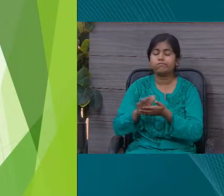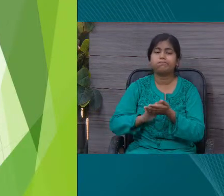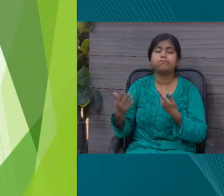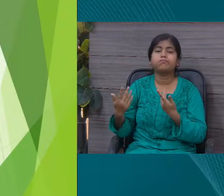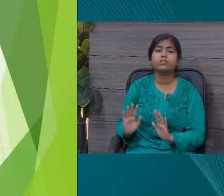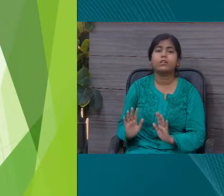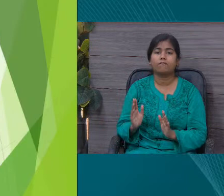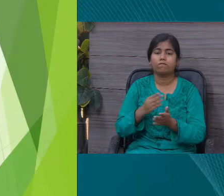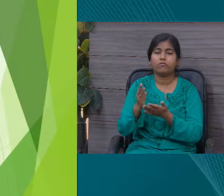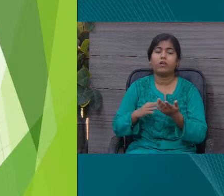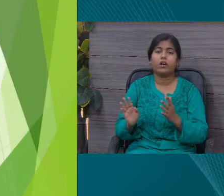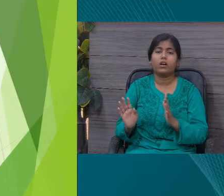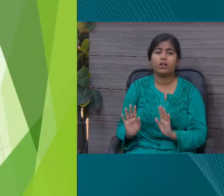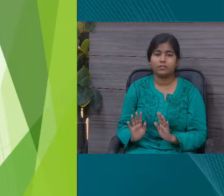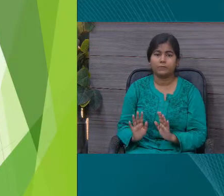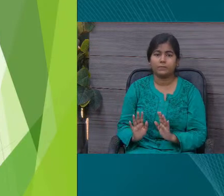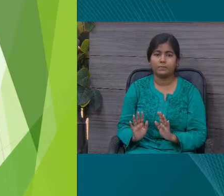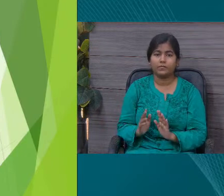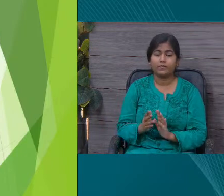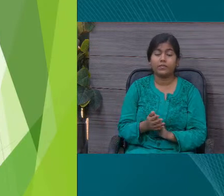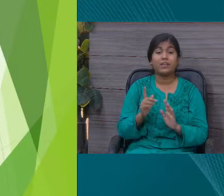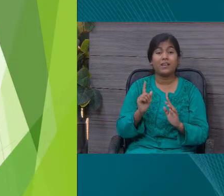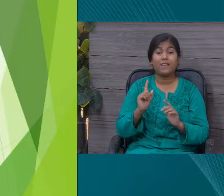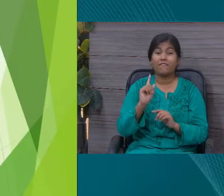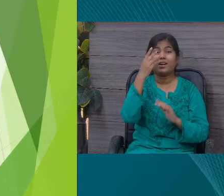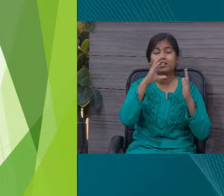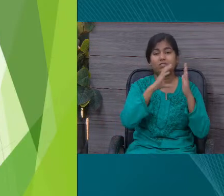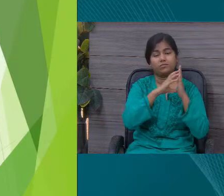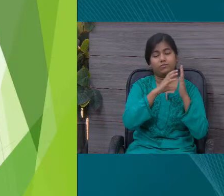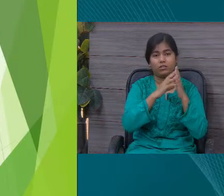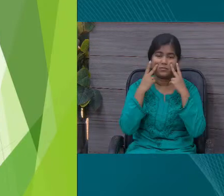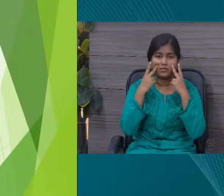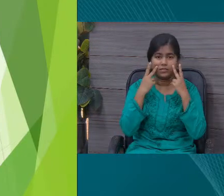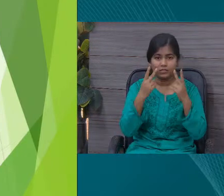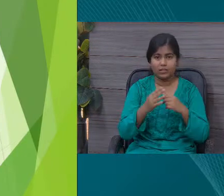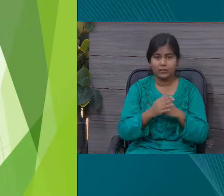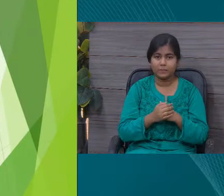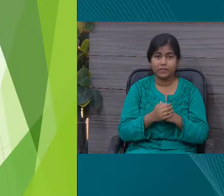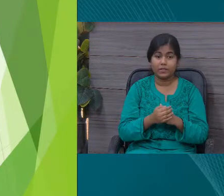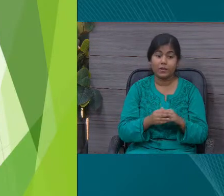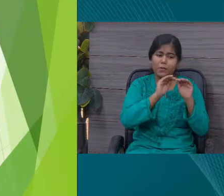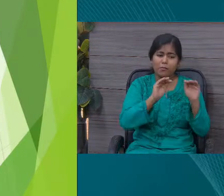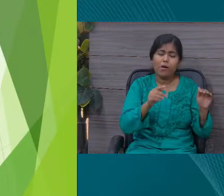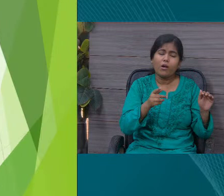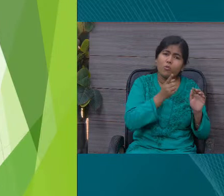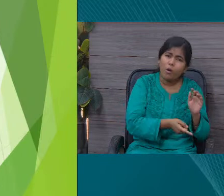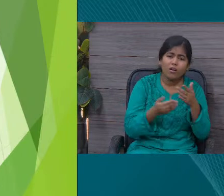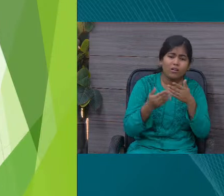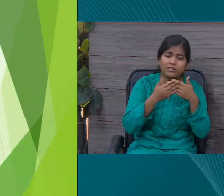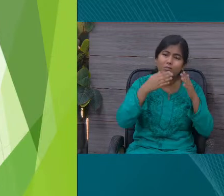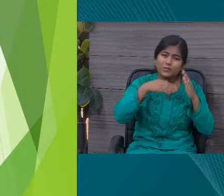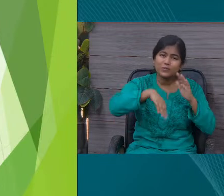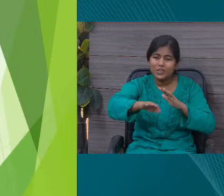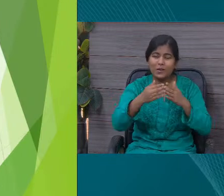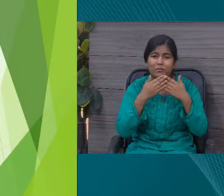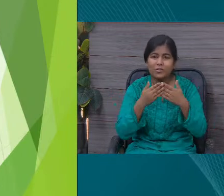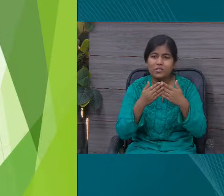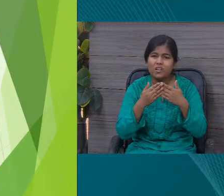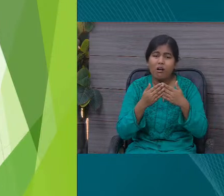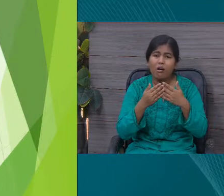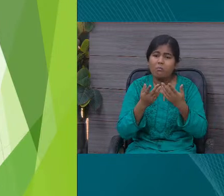child labor. As we can see in the first part, a child who should be going to a school is doing rag